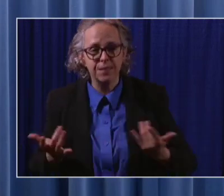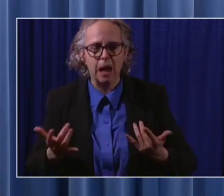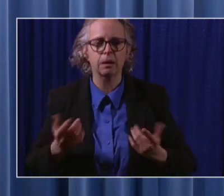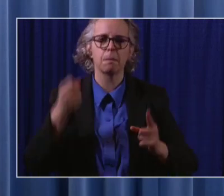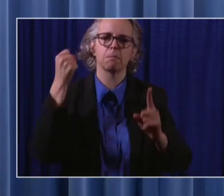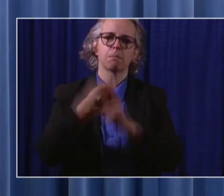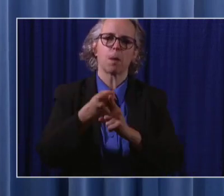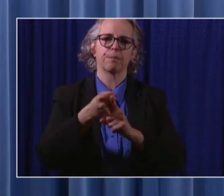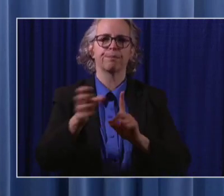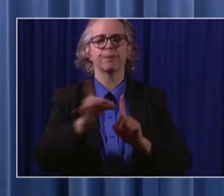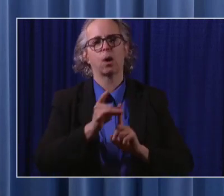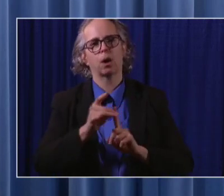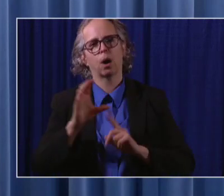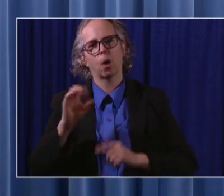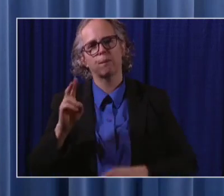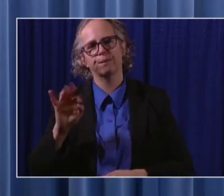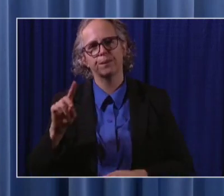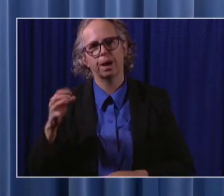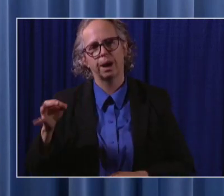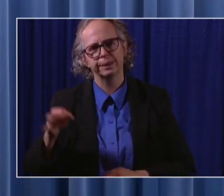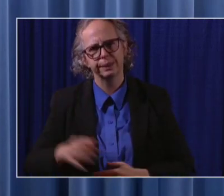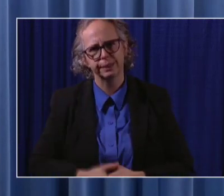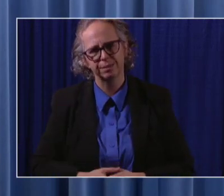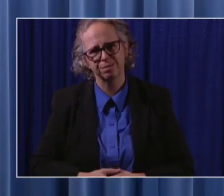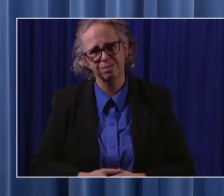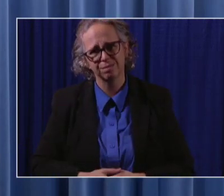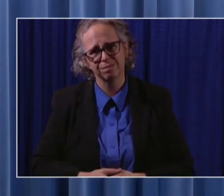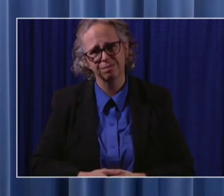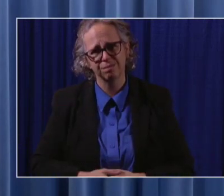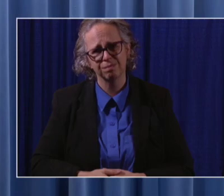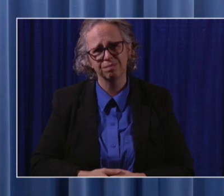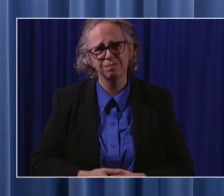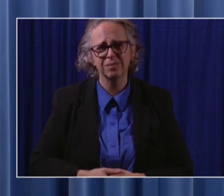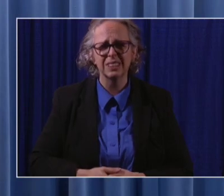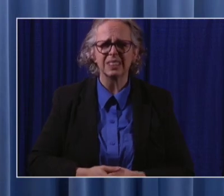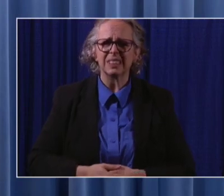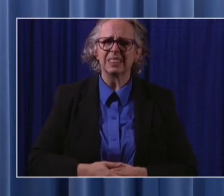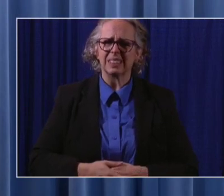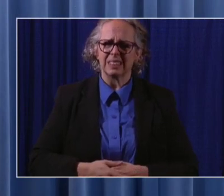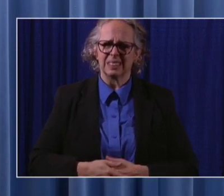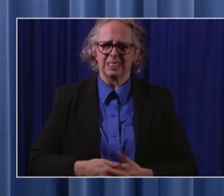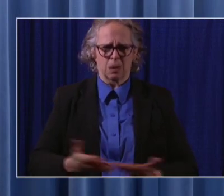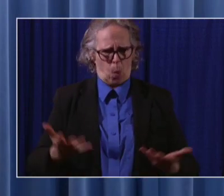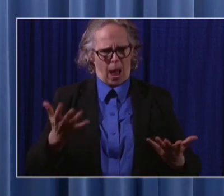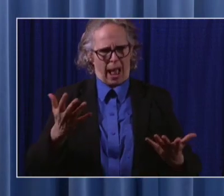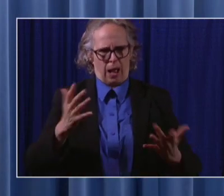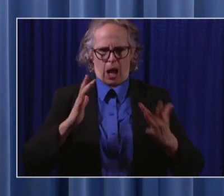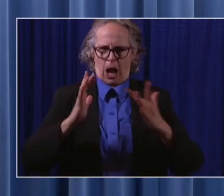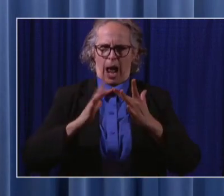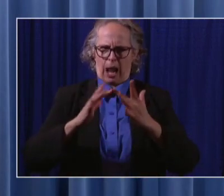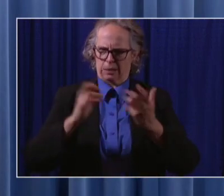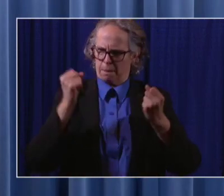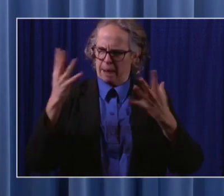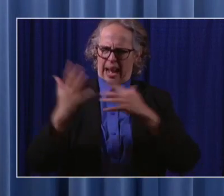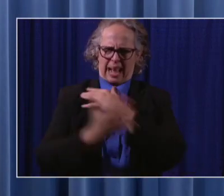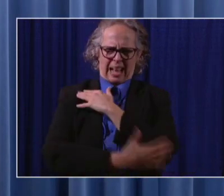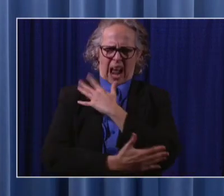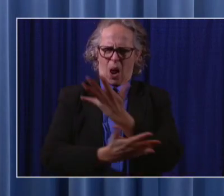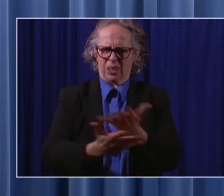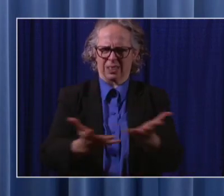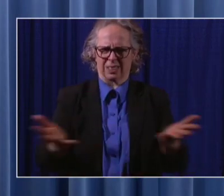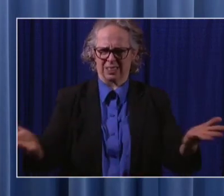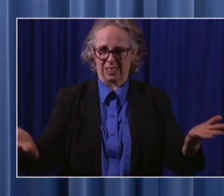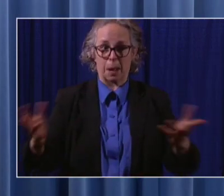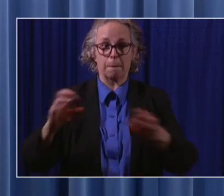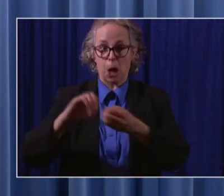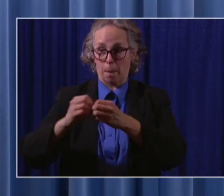News, though, is not completely bad. We also talked to several of our counties that, as we've said, have dropped from red to orange.